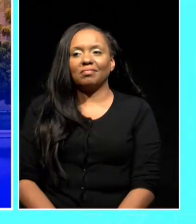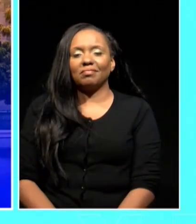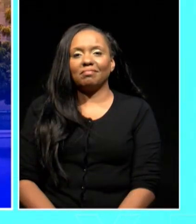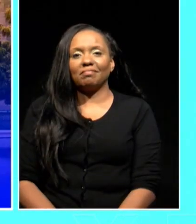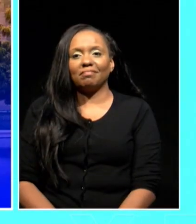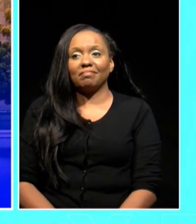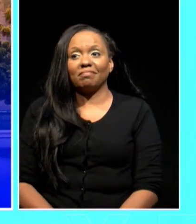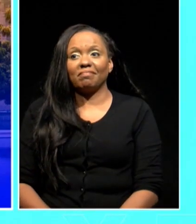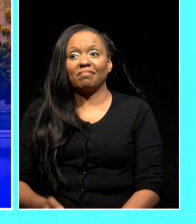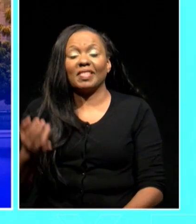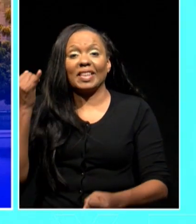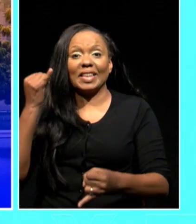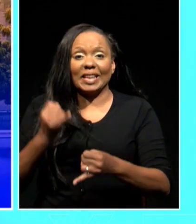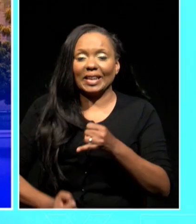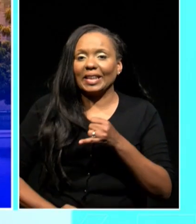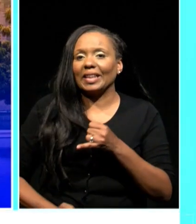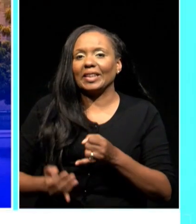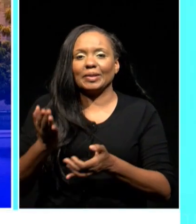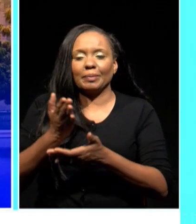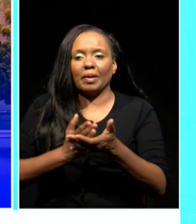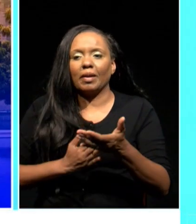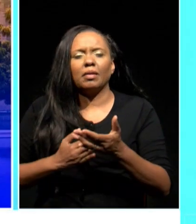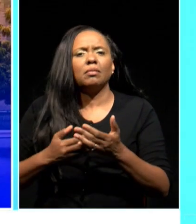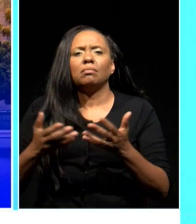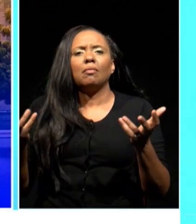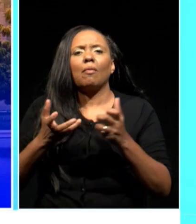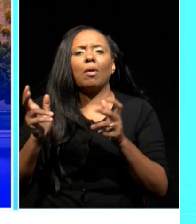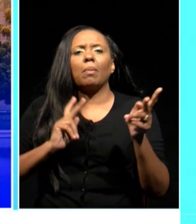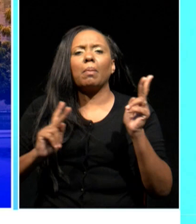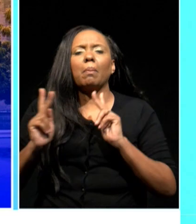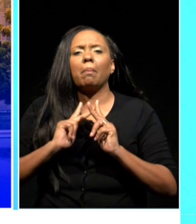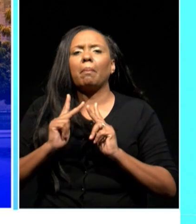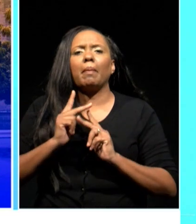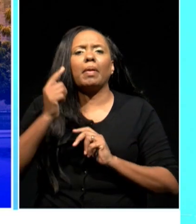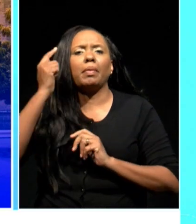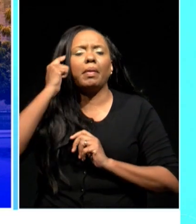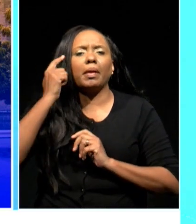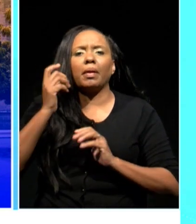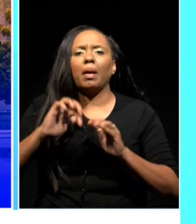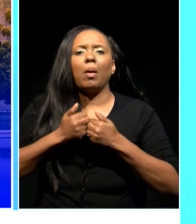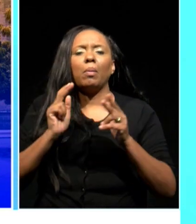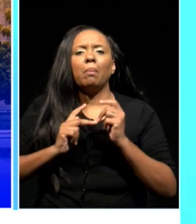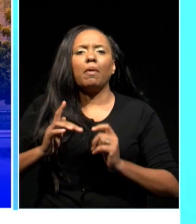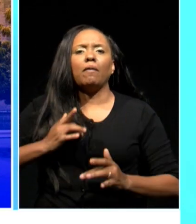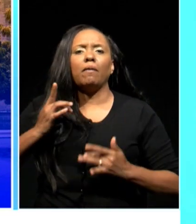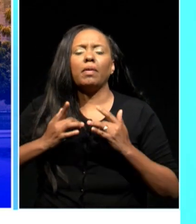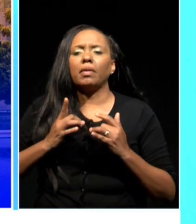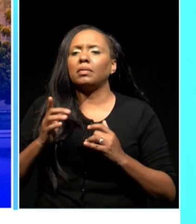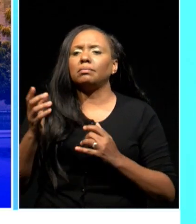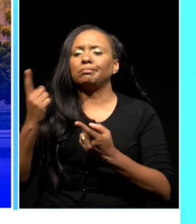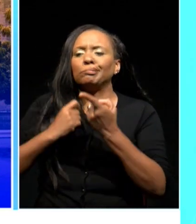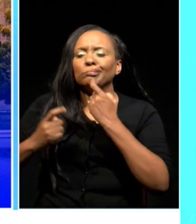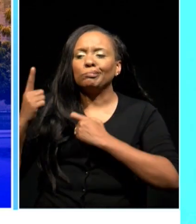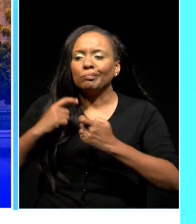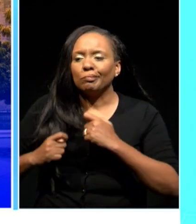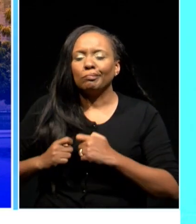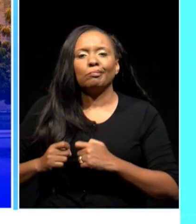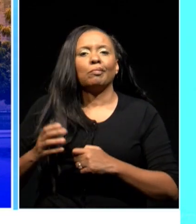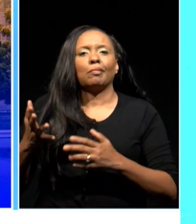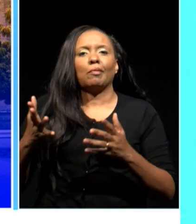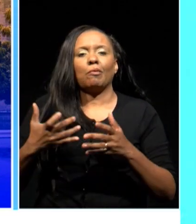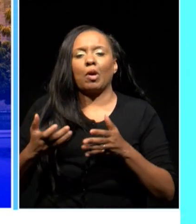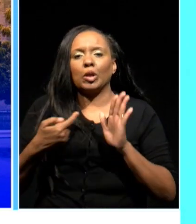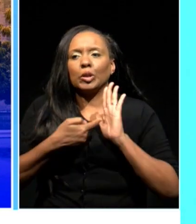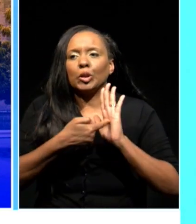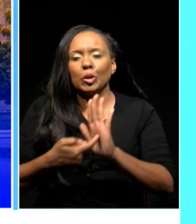And for the last time, we come to the People Say, the segment of the program where we take comments and questions from our audience and throw them out to the panel